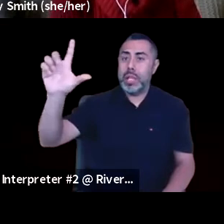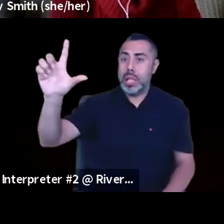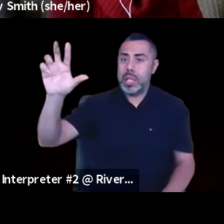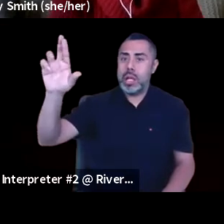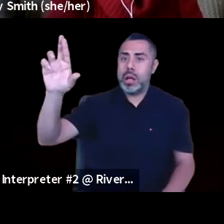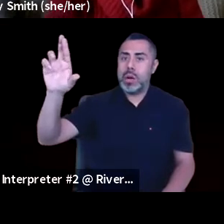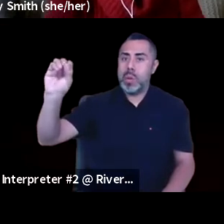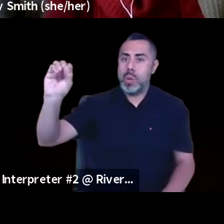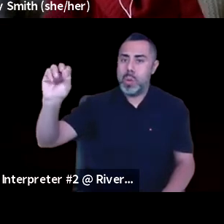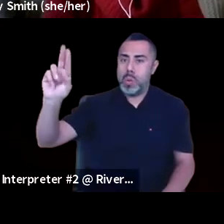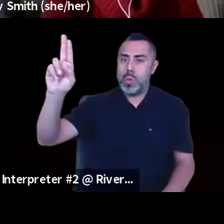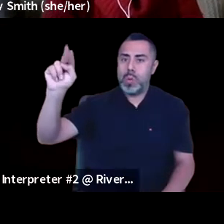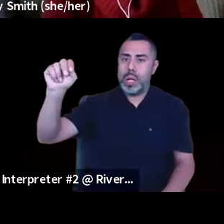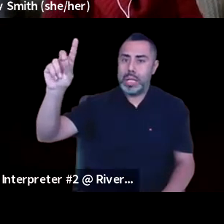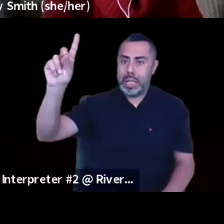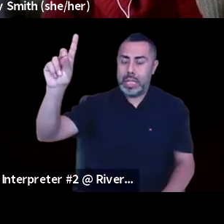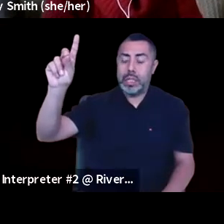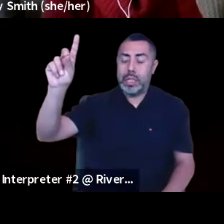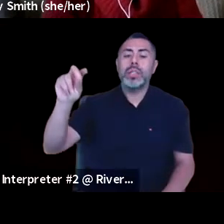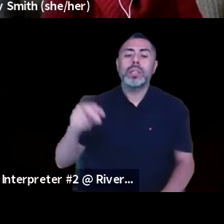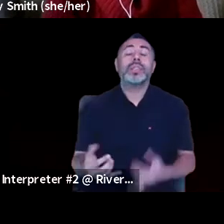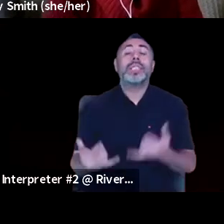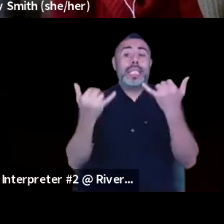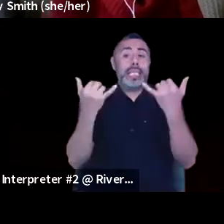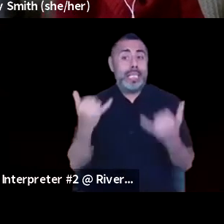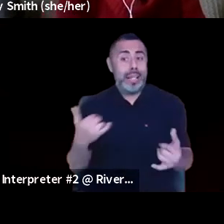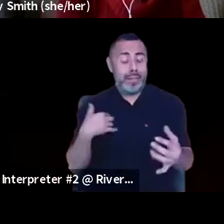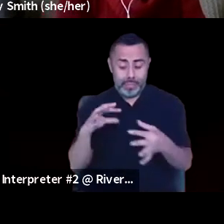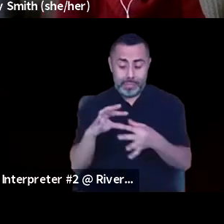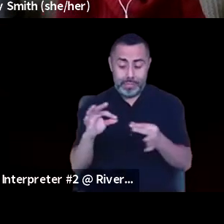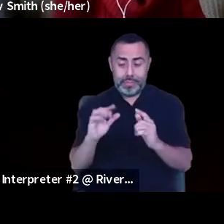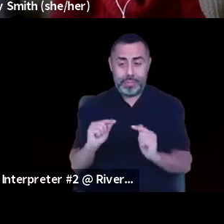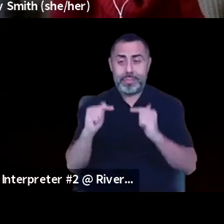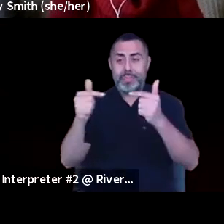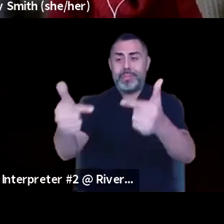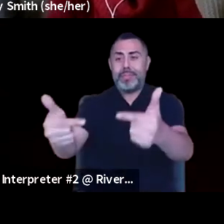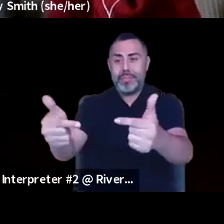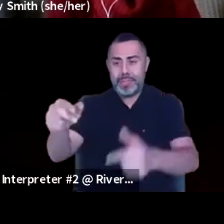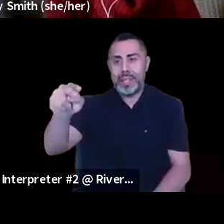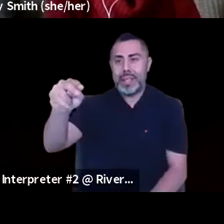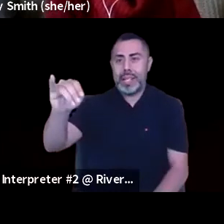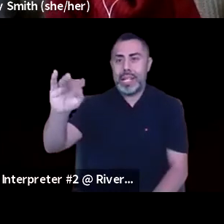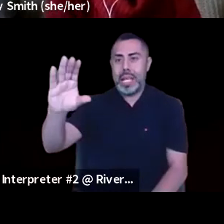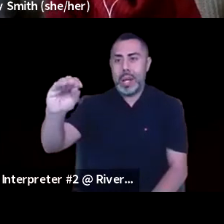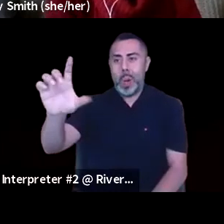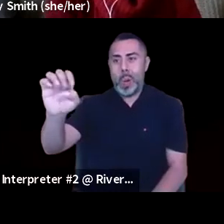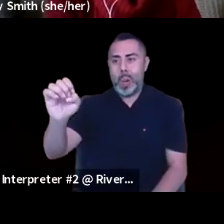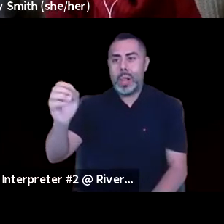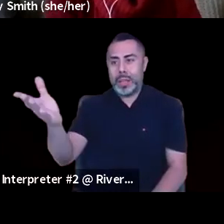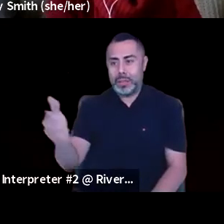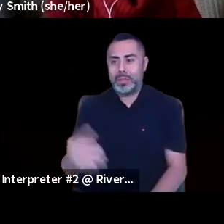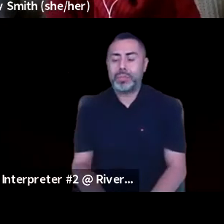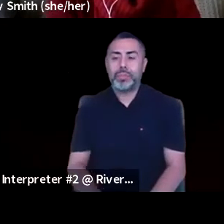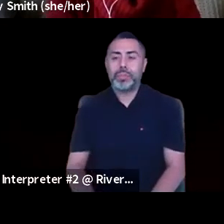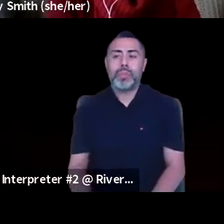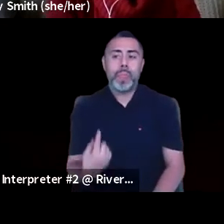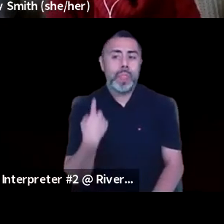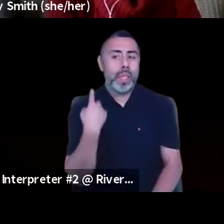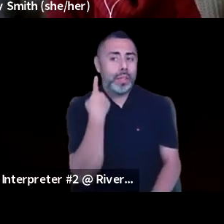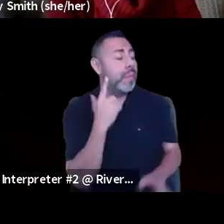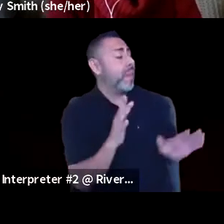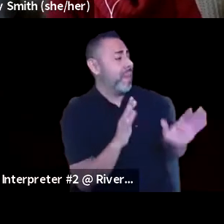HowlRound. And now I'm gonna pass it off to Nicole. Great, thank you so much. And